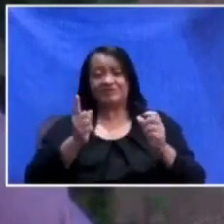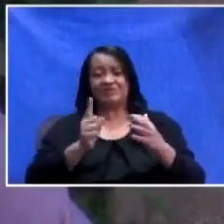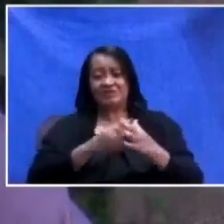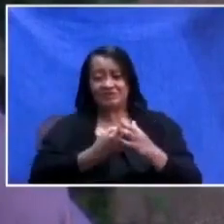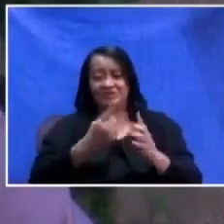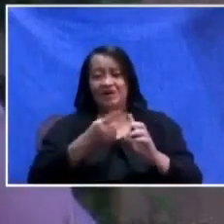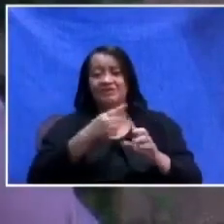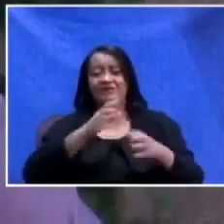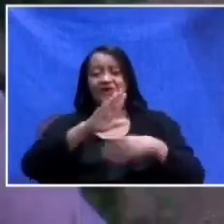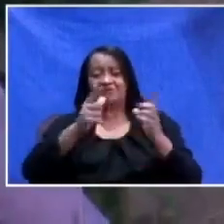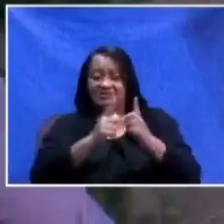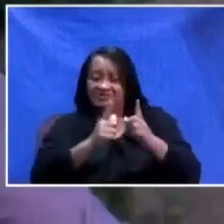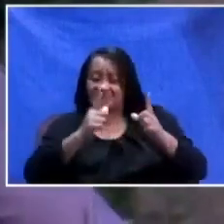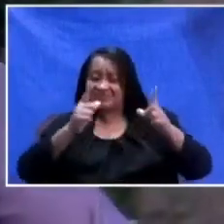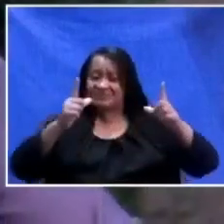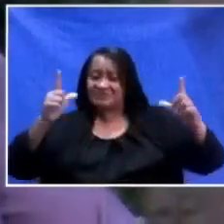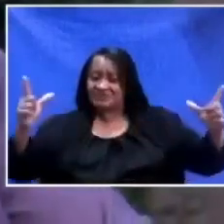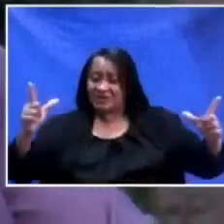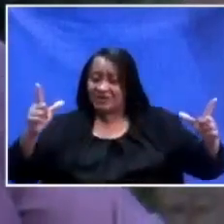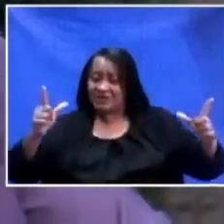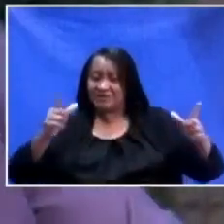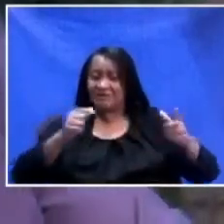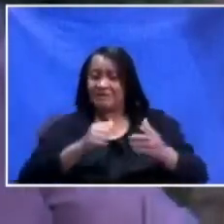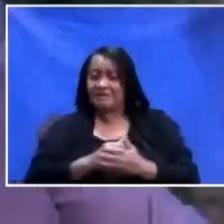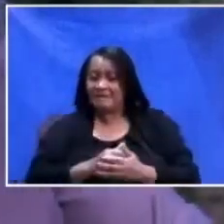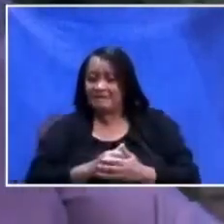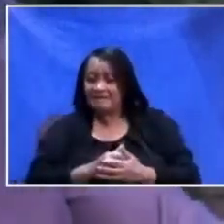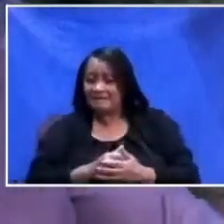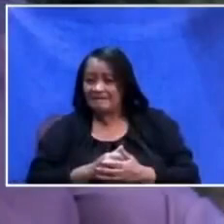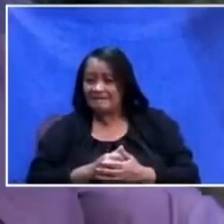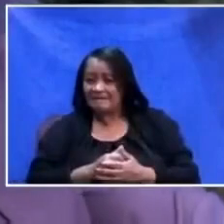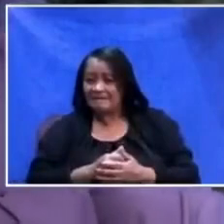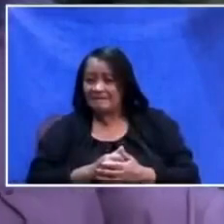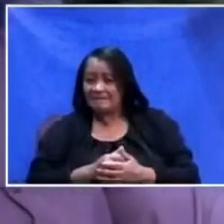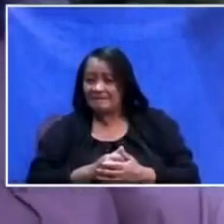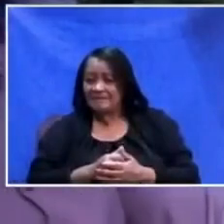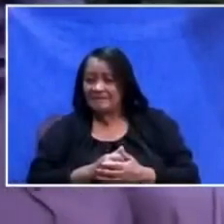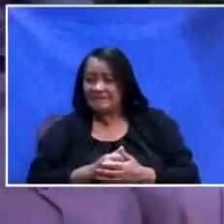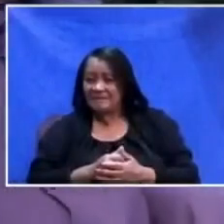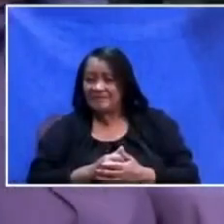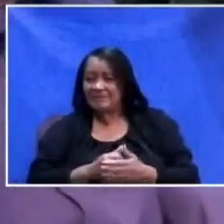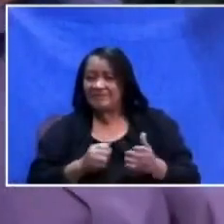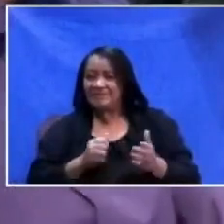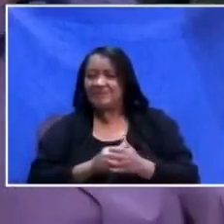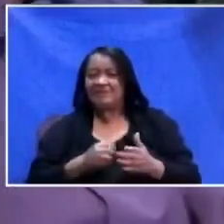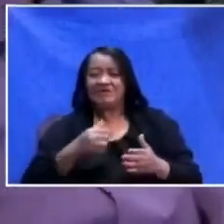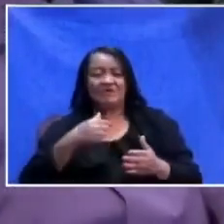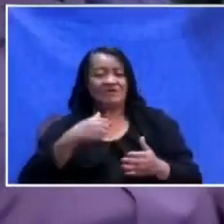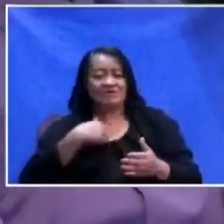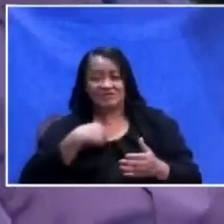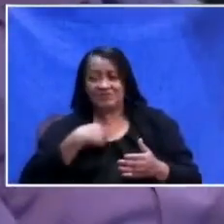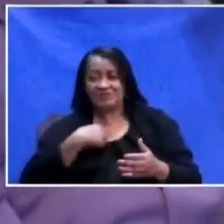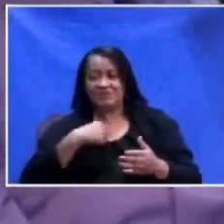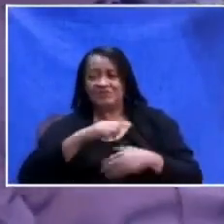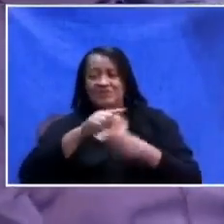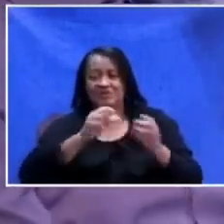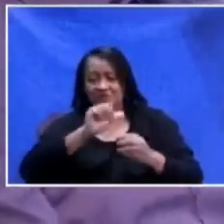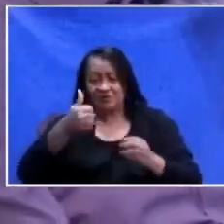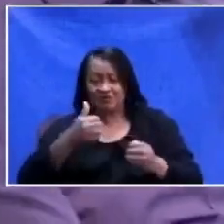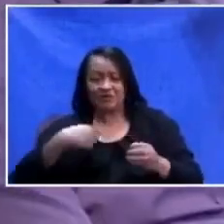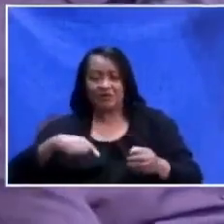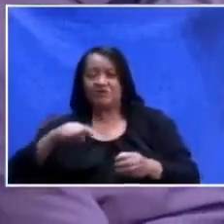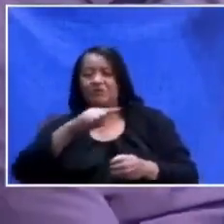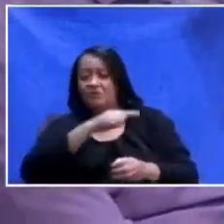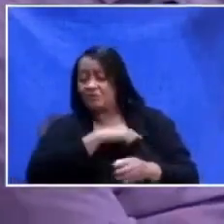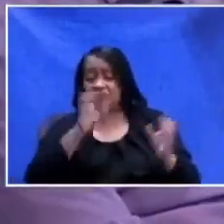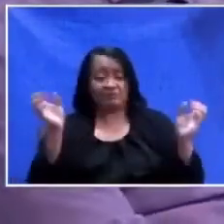getting staff, because when we came 42 years ago, there were no associate ministers. There